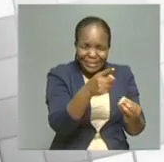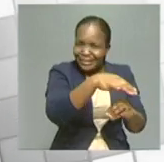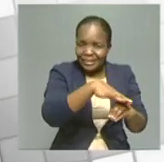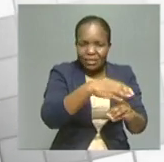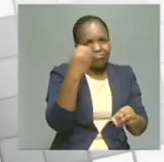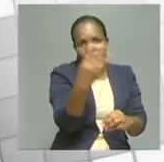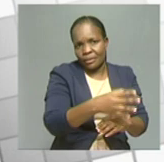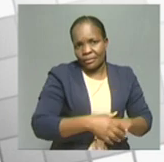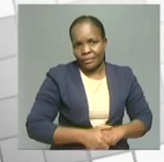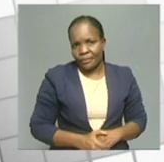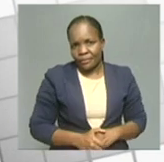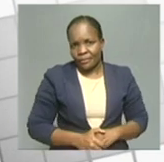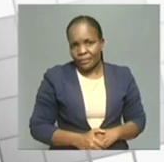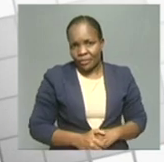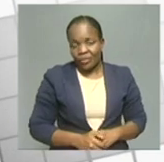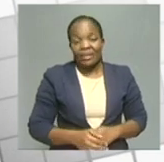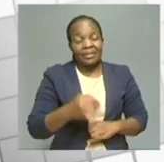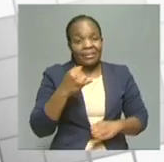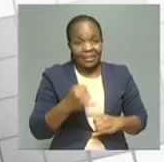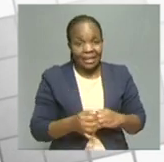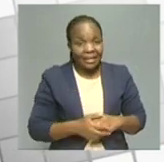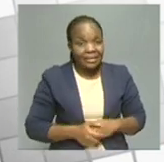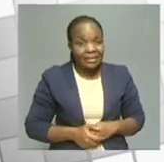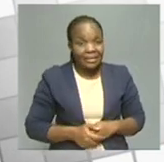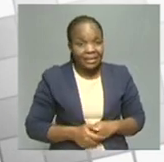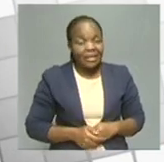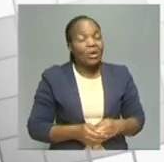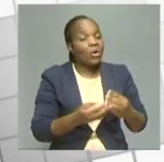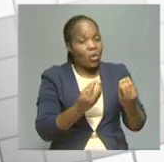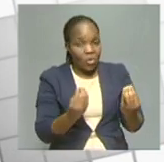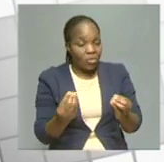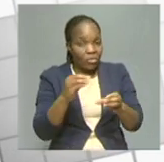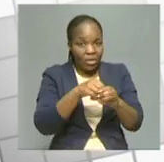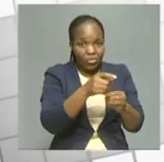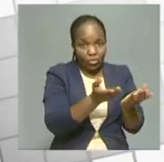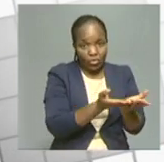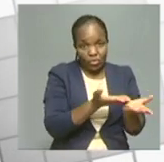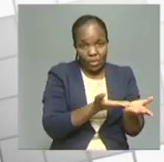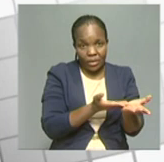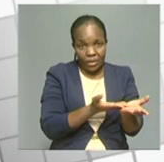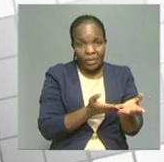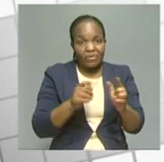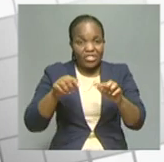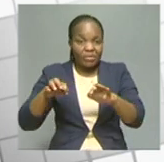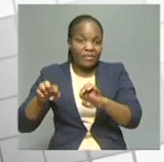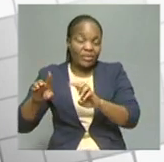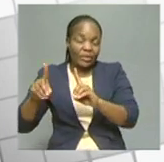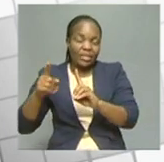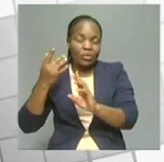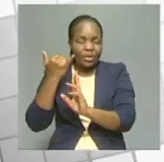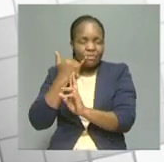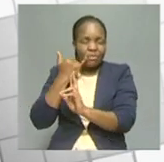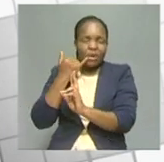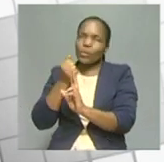day, these are the schools where they can take their children. So the Education Authority, we have spoken